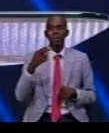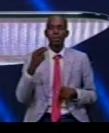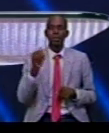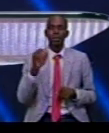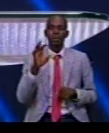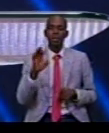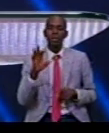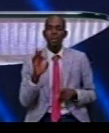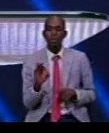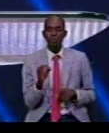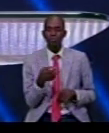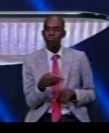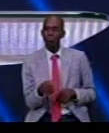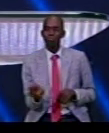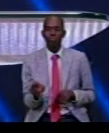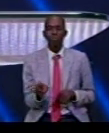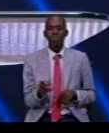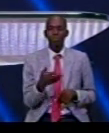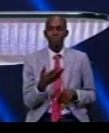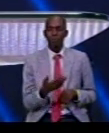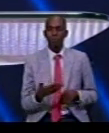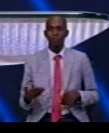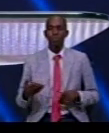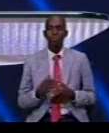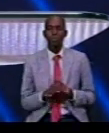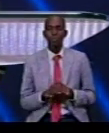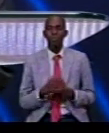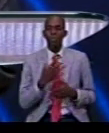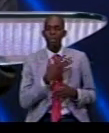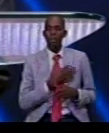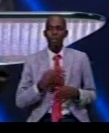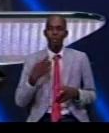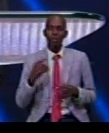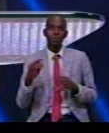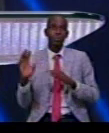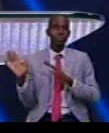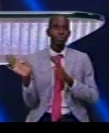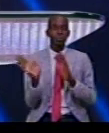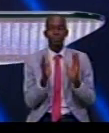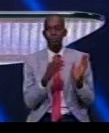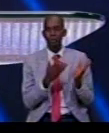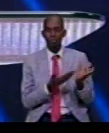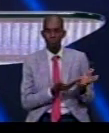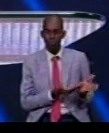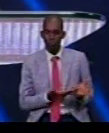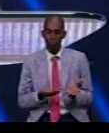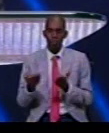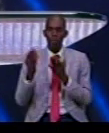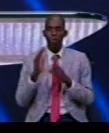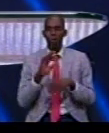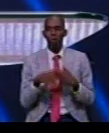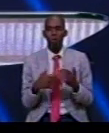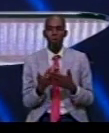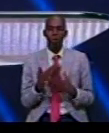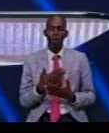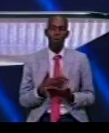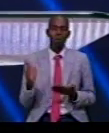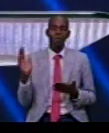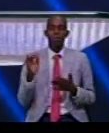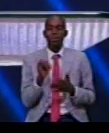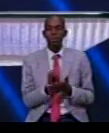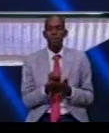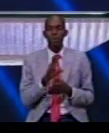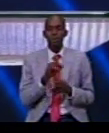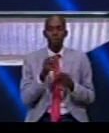the summer threshing floors, and the wind carried them away, that no